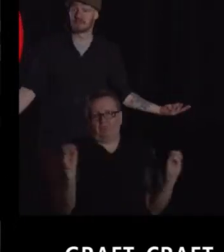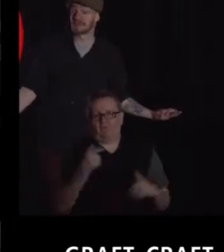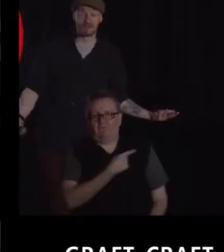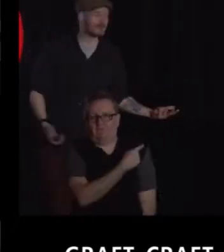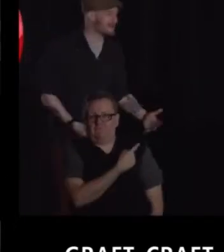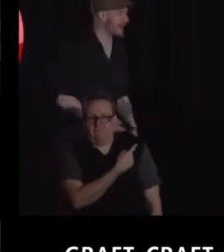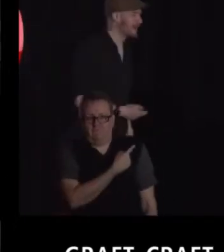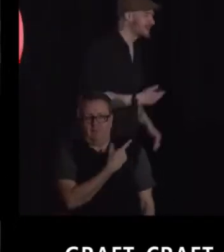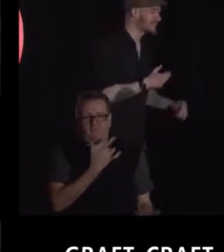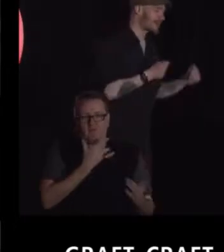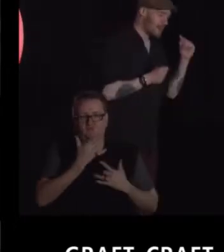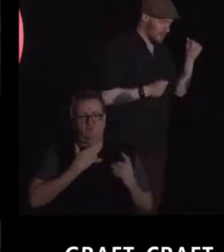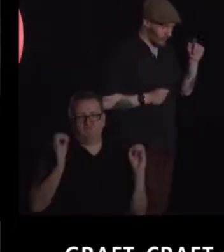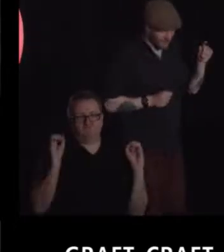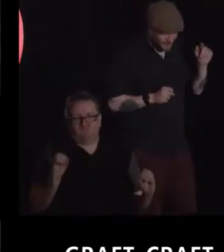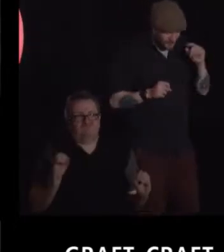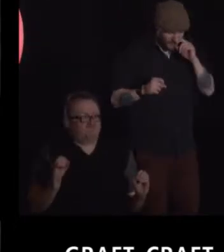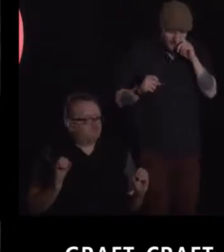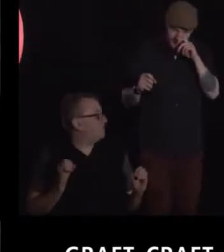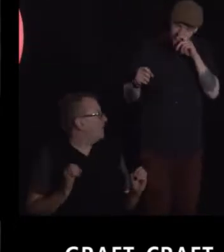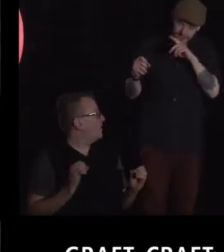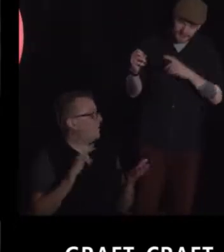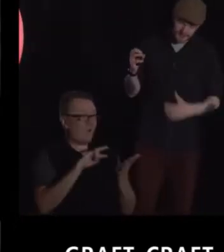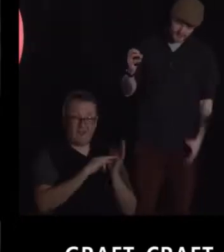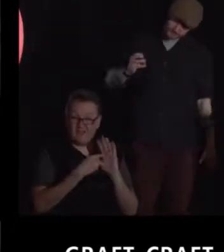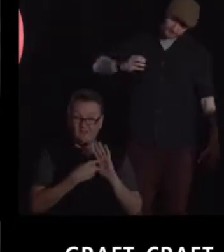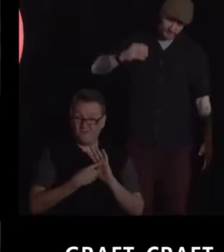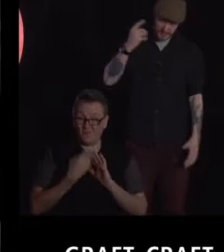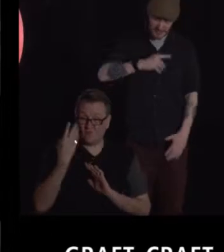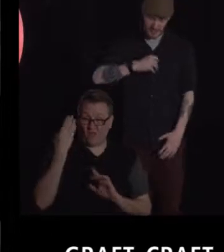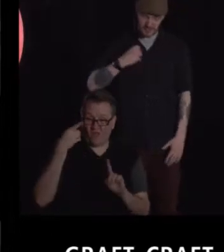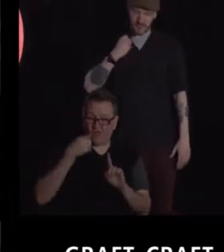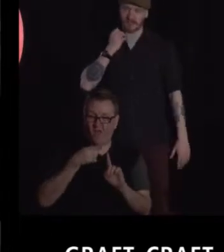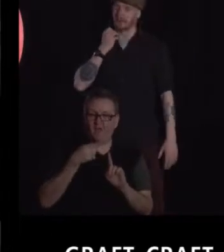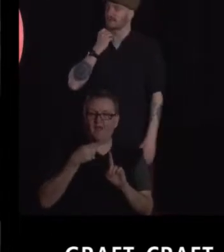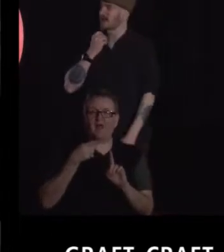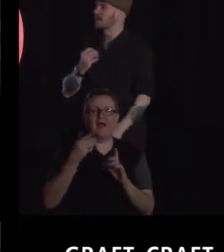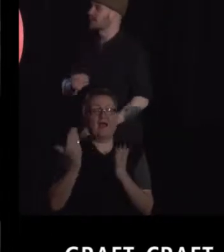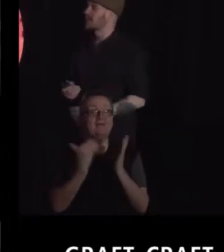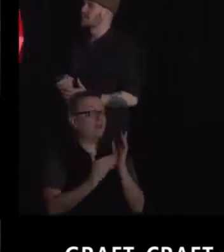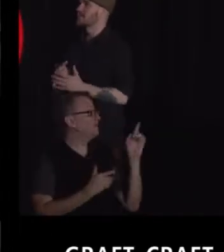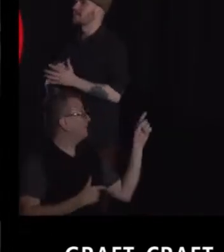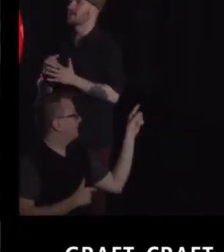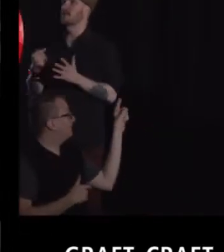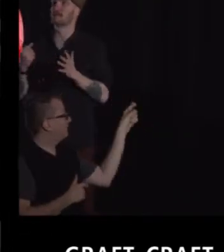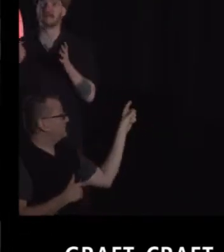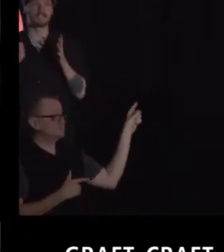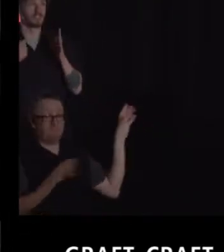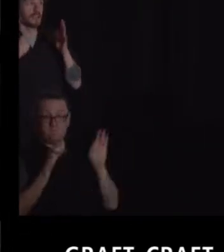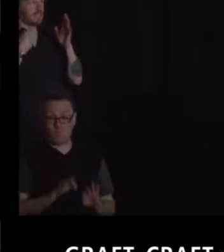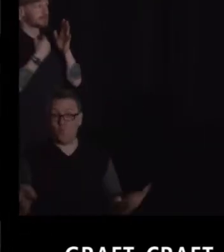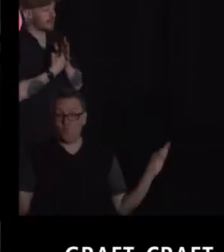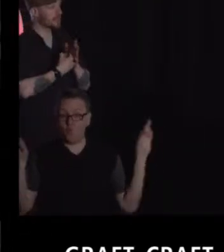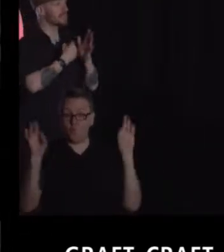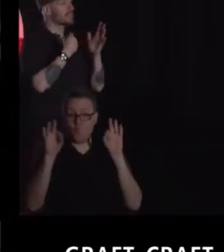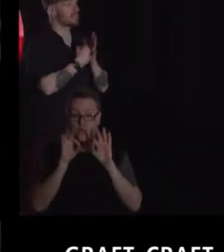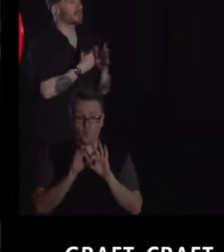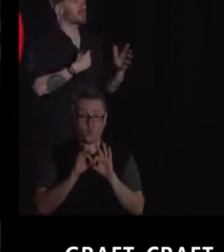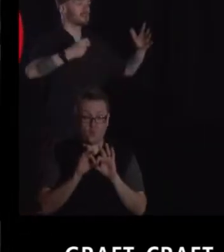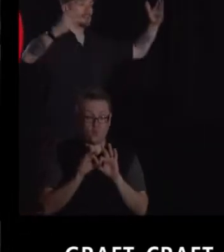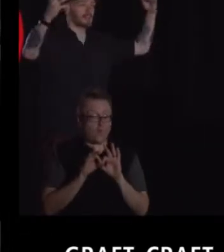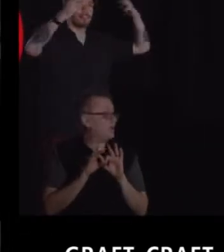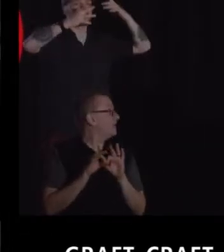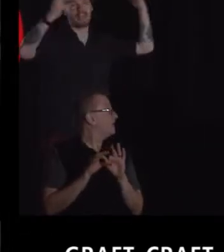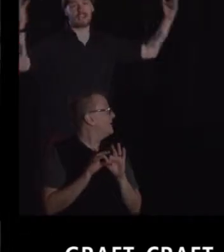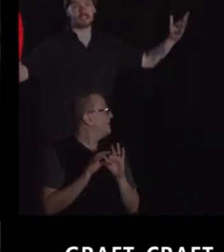really. There's nothing to worry about. And it's what I mean by this is this is another diagram that I found really, really important, is